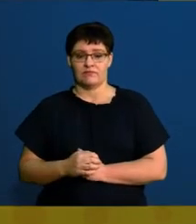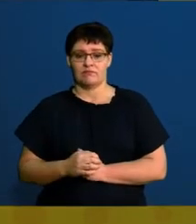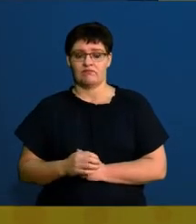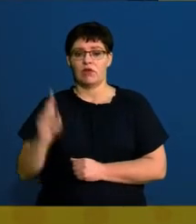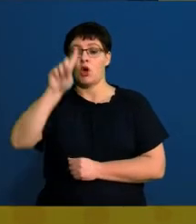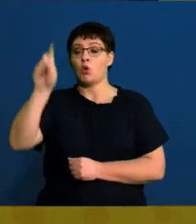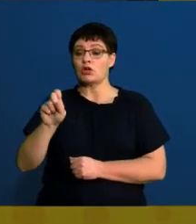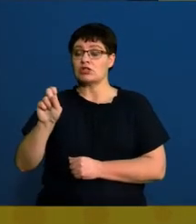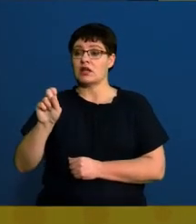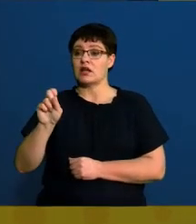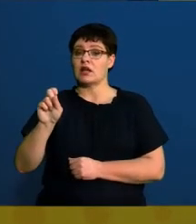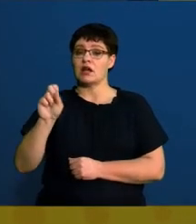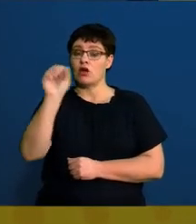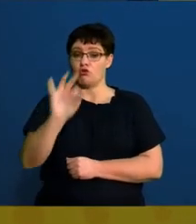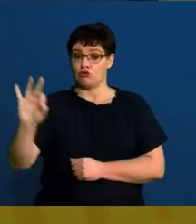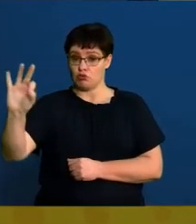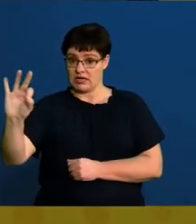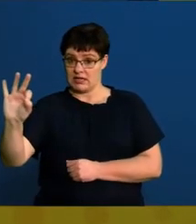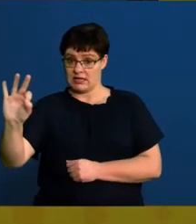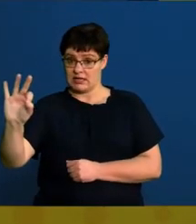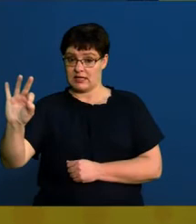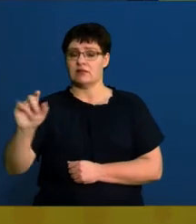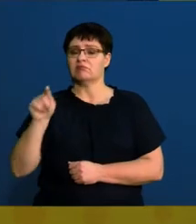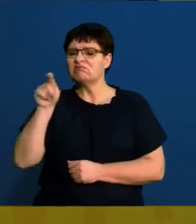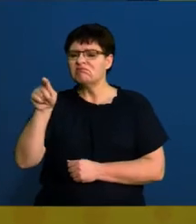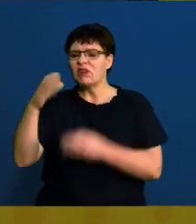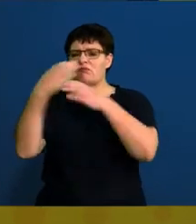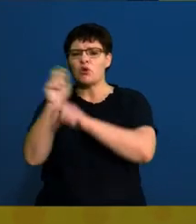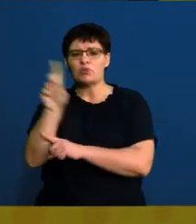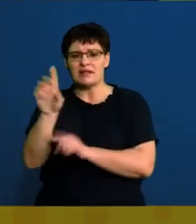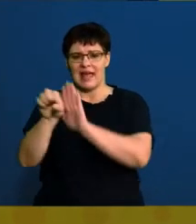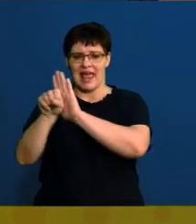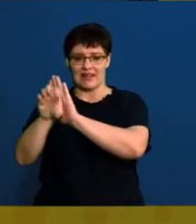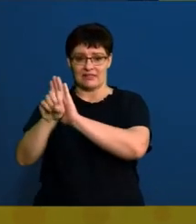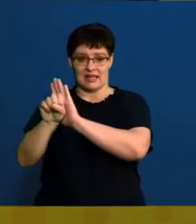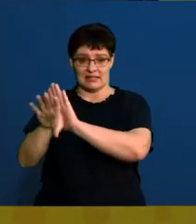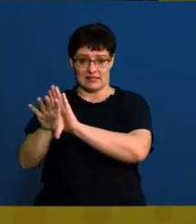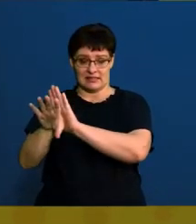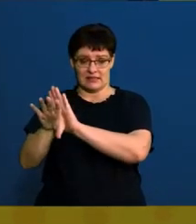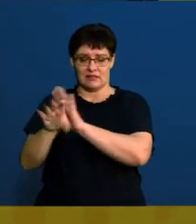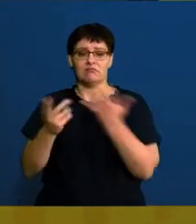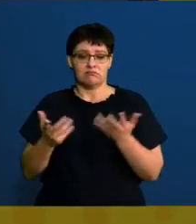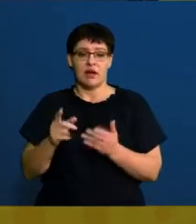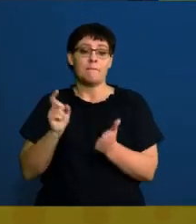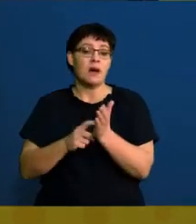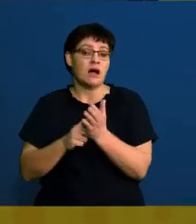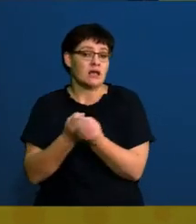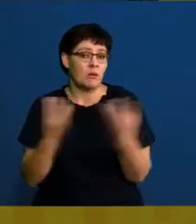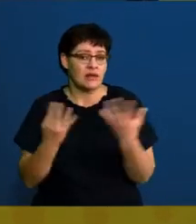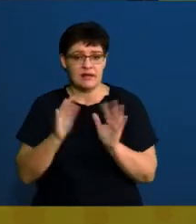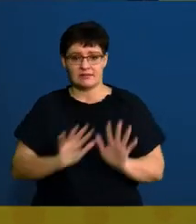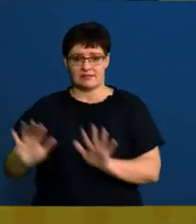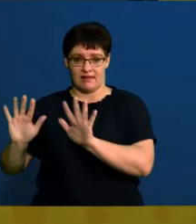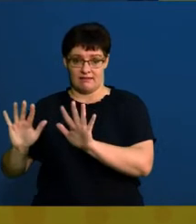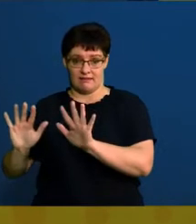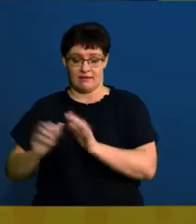in section C is question 3. The focus is on advertising, which is 10 marks. The